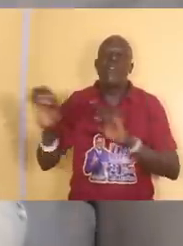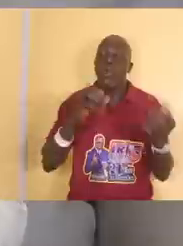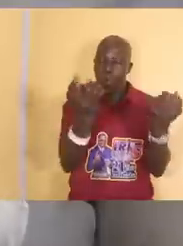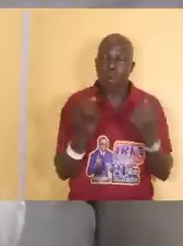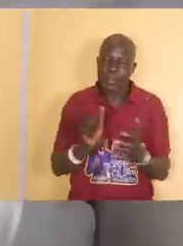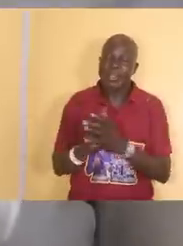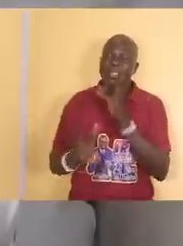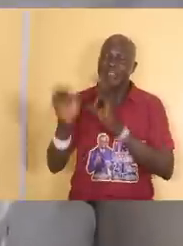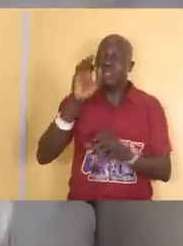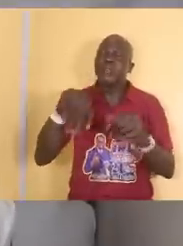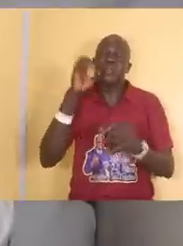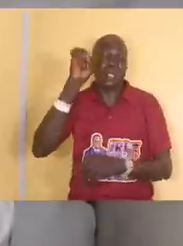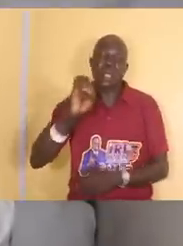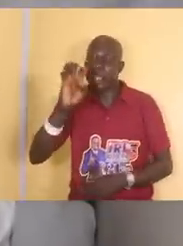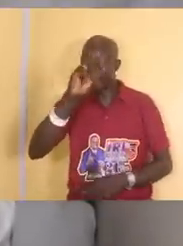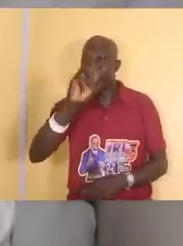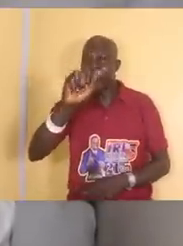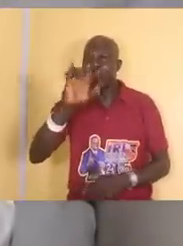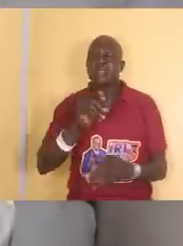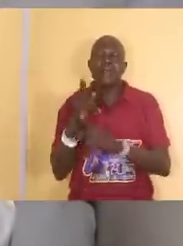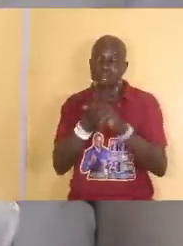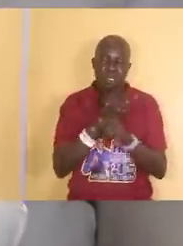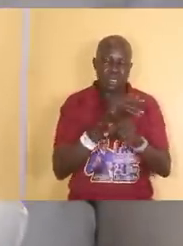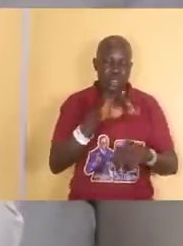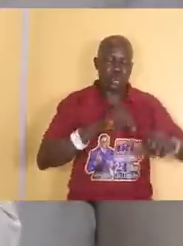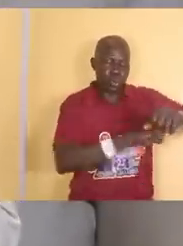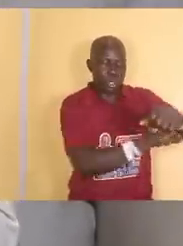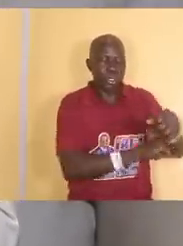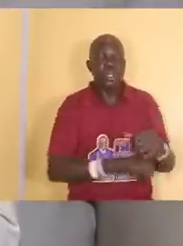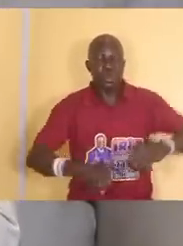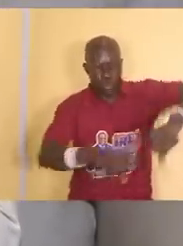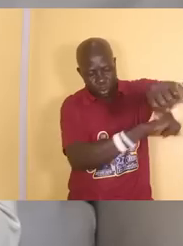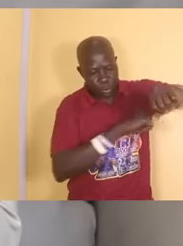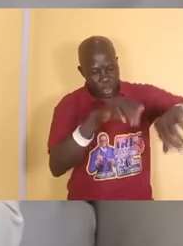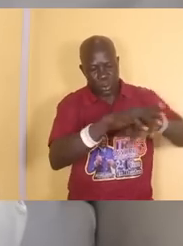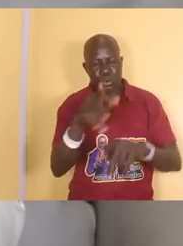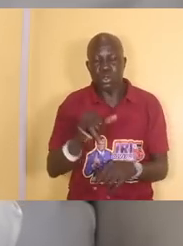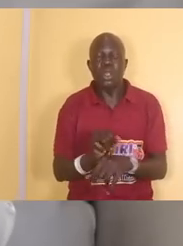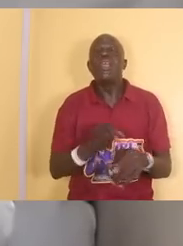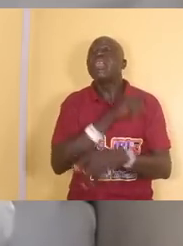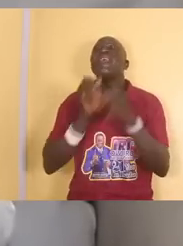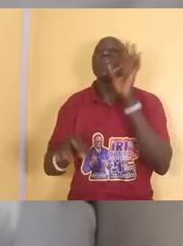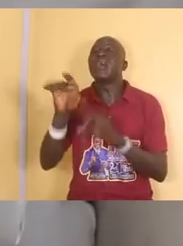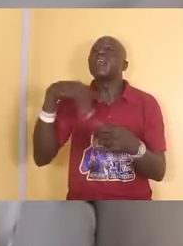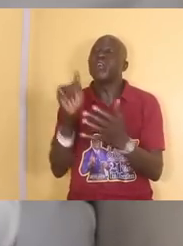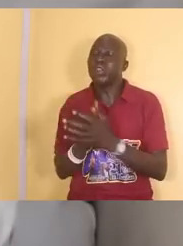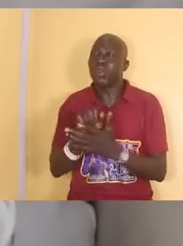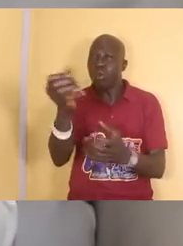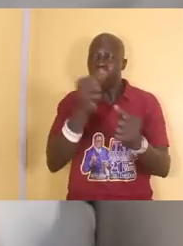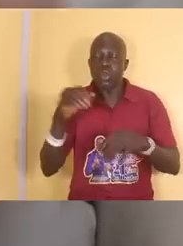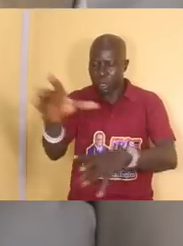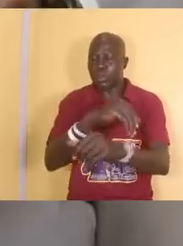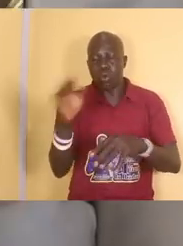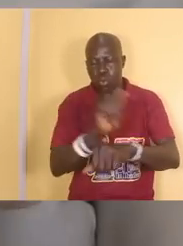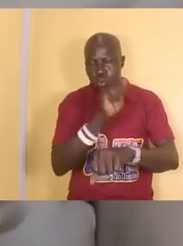want? When I am going to embassy, he will protect you. He will keep you. If it's that, you